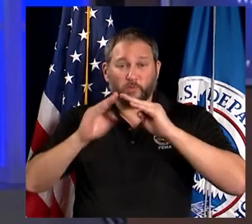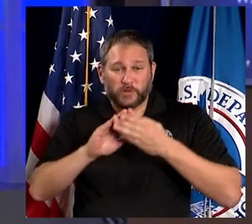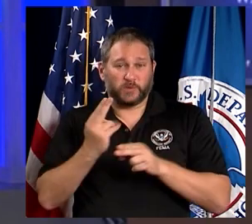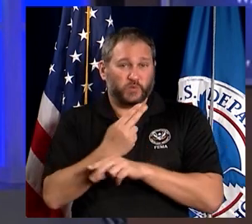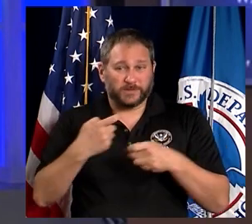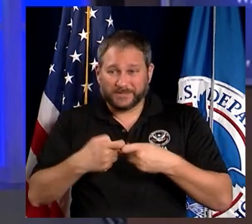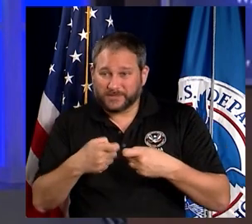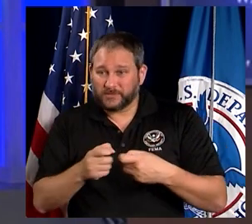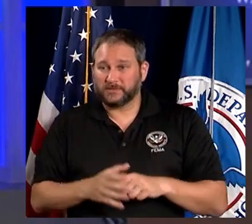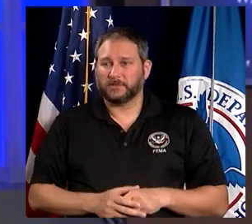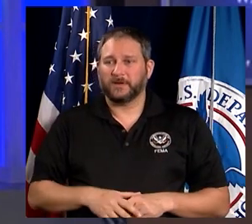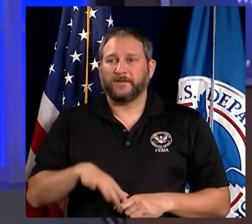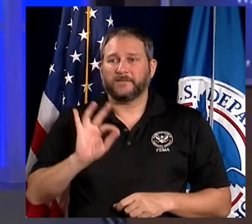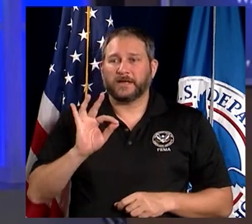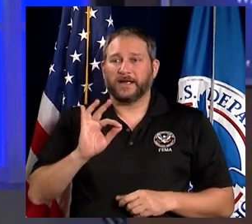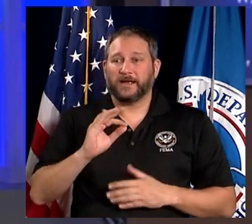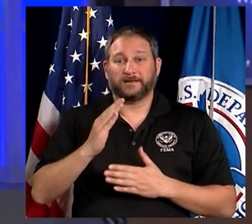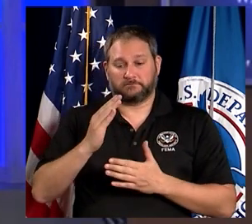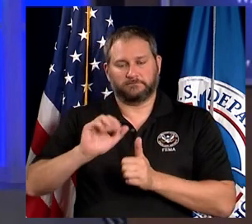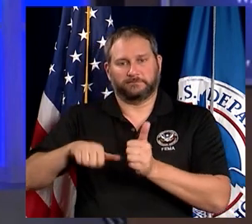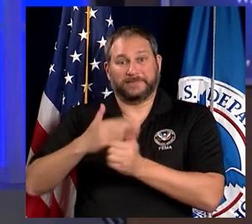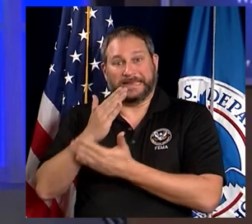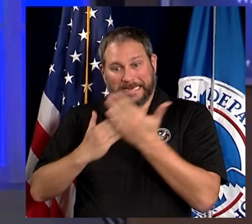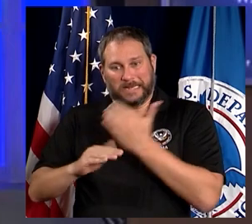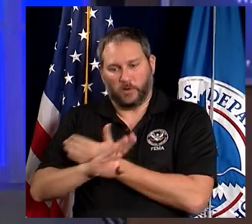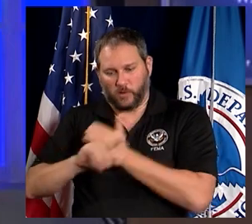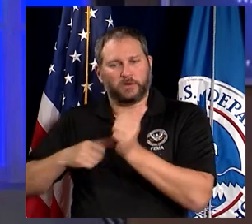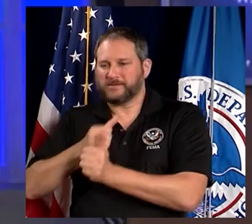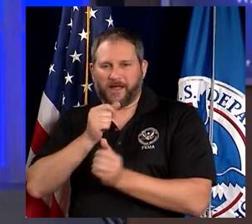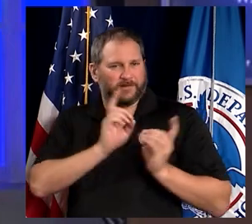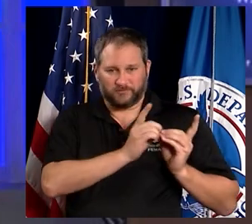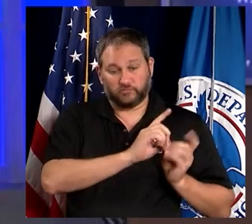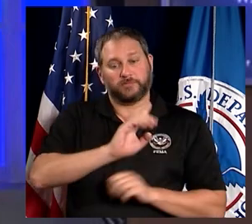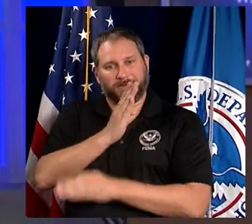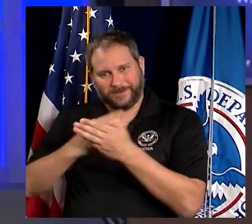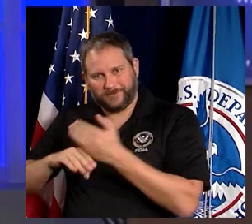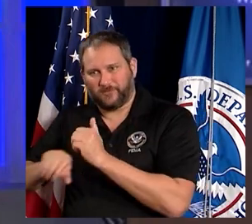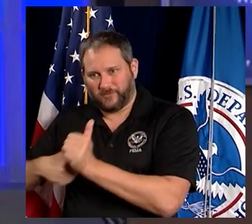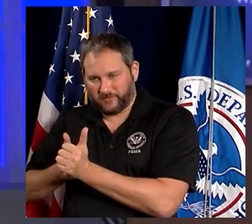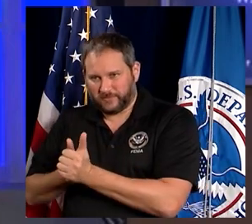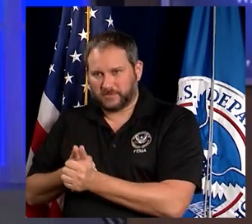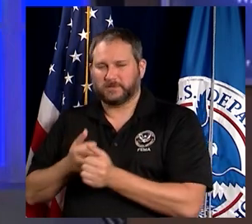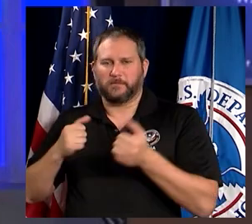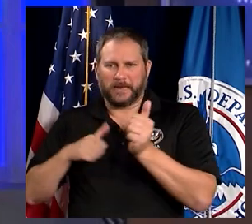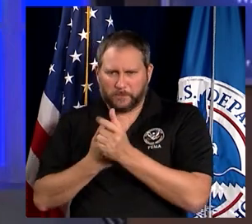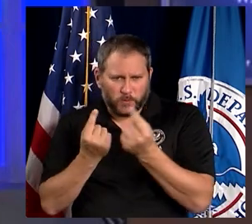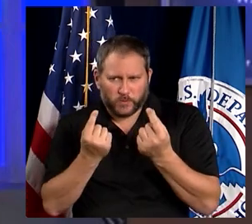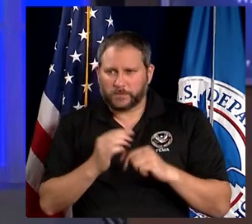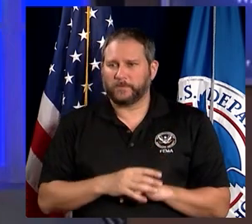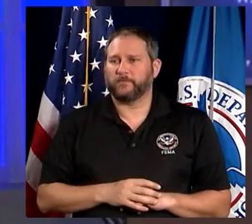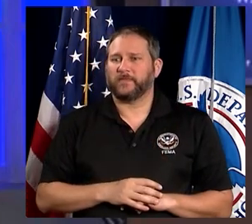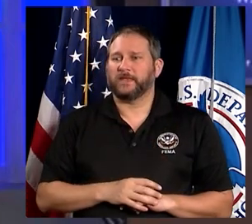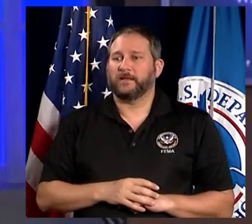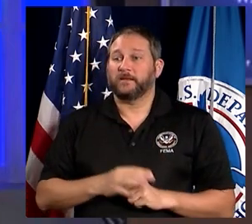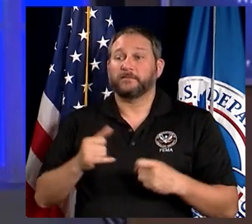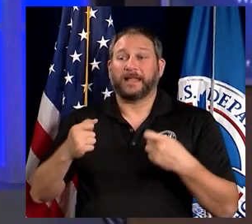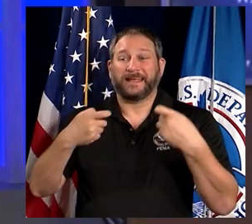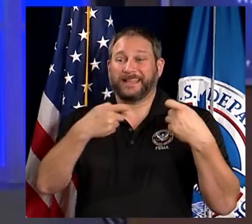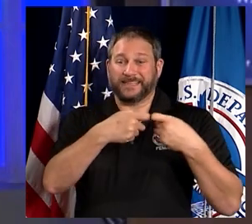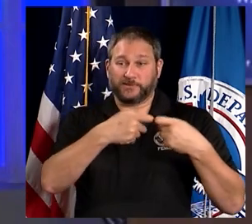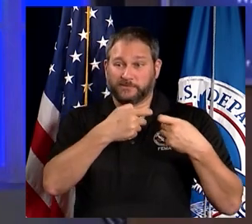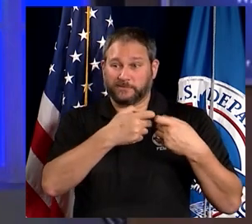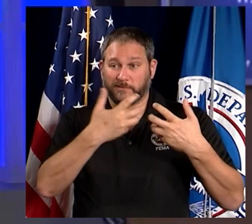really important. If the community has a lot of water wells where electric pumps are necessary to bring the water out of the ground,